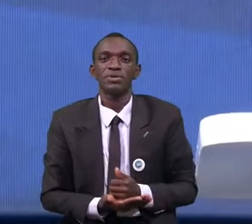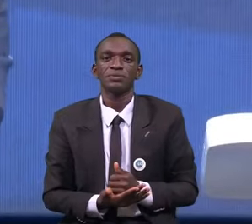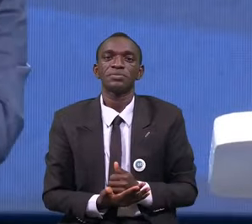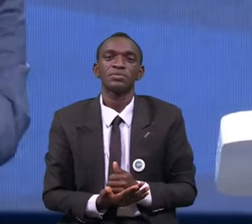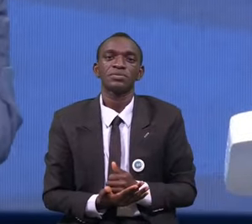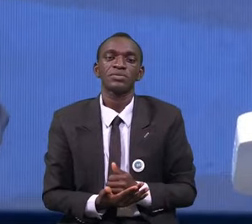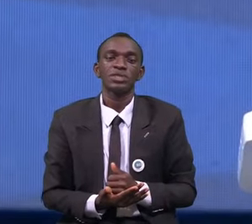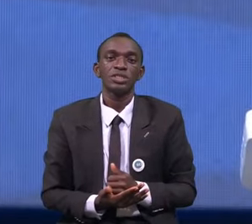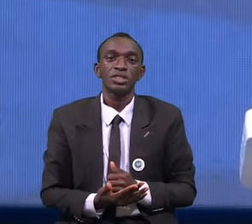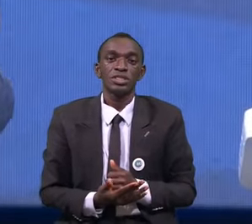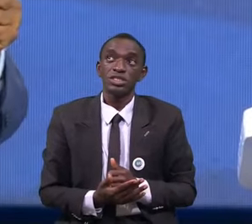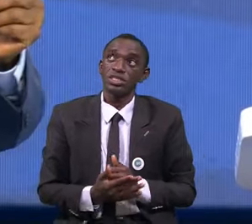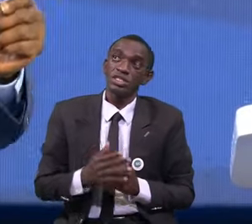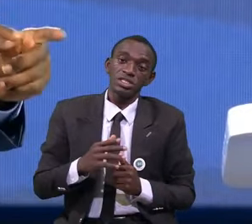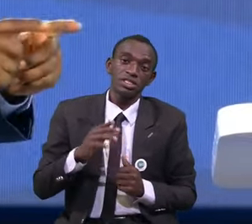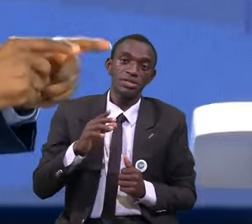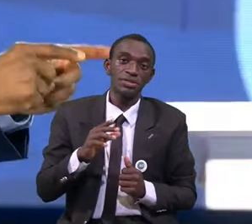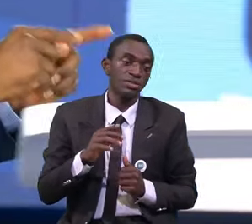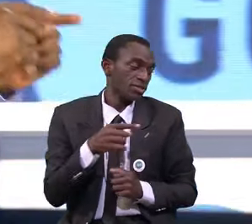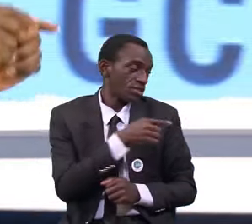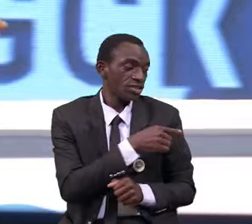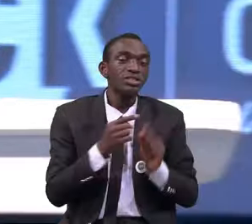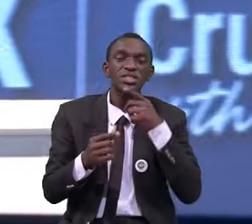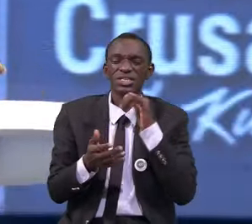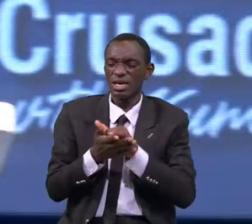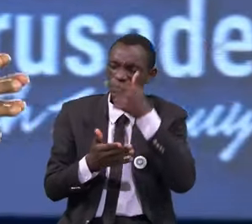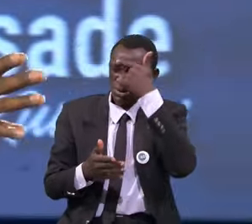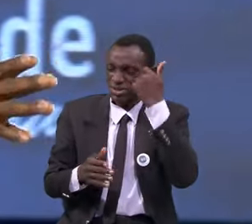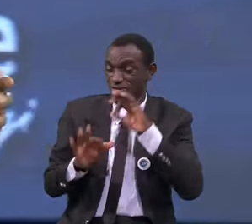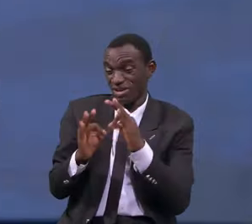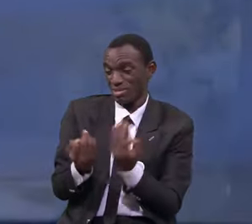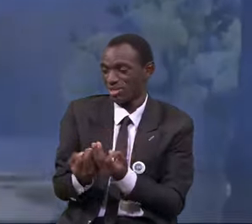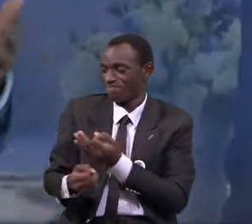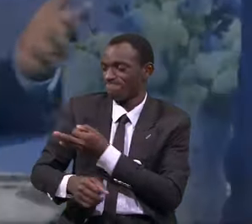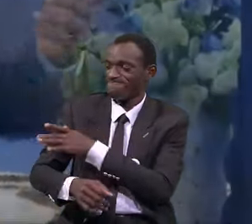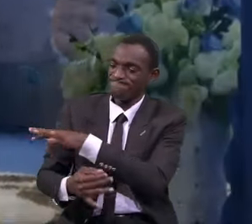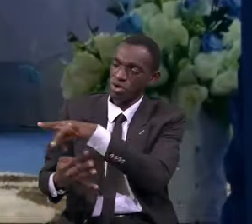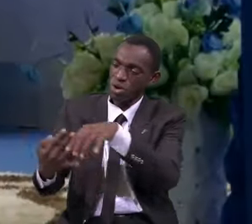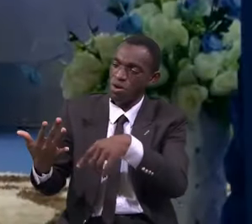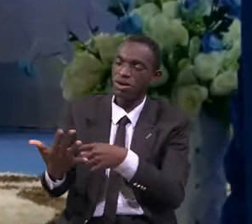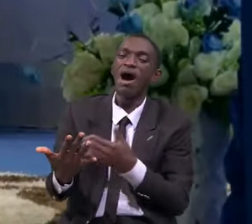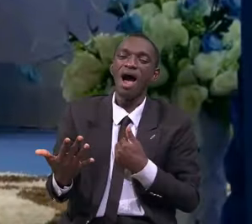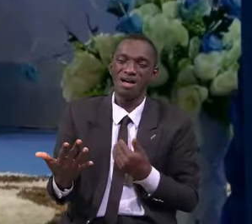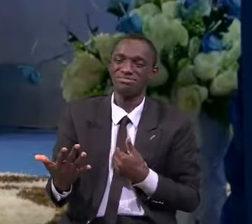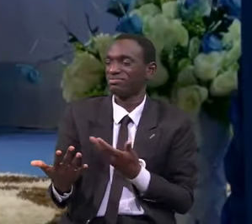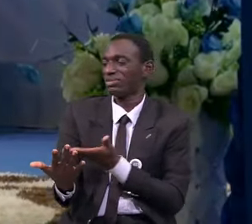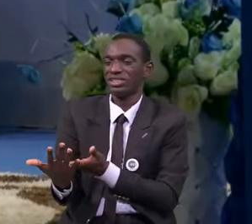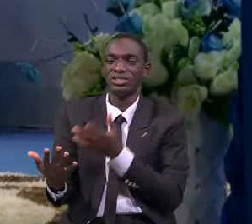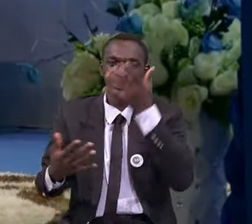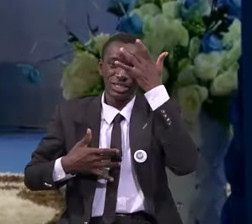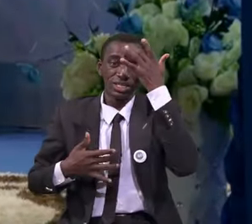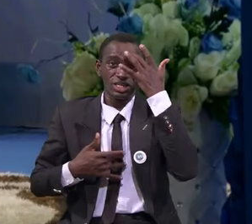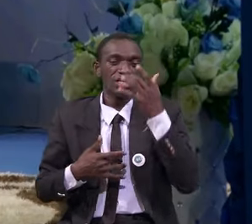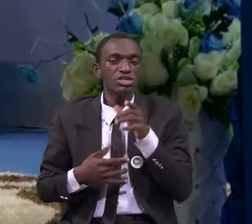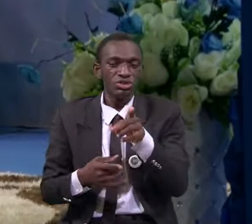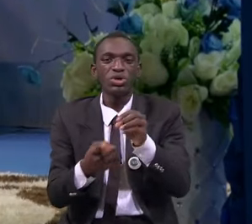He said, the curse is running in the family, and you will not escape from the curse. I say, Satan, you are a liar.